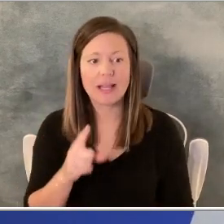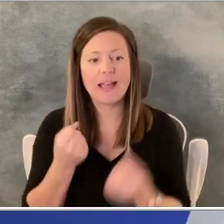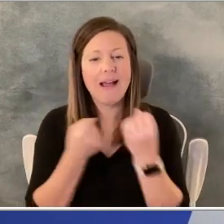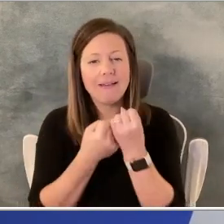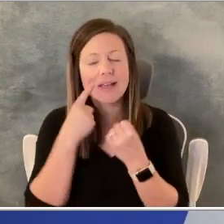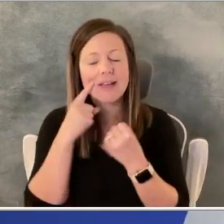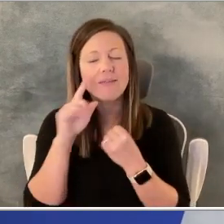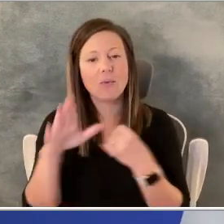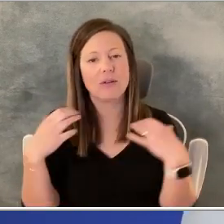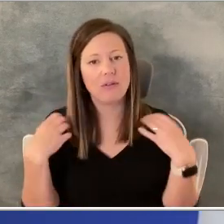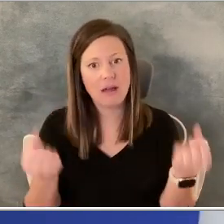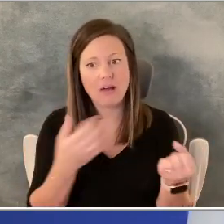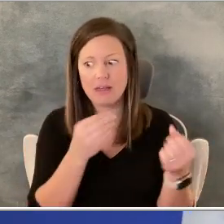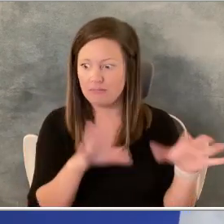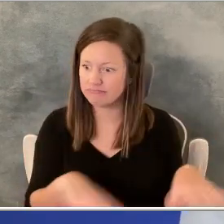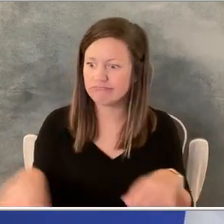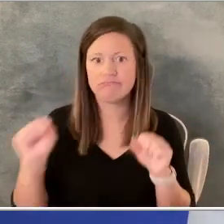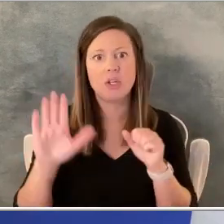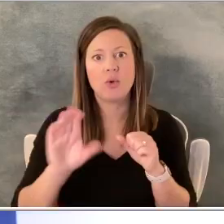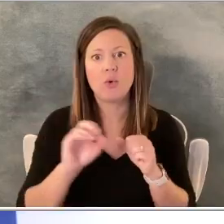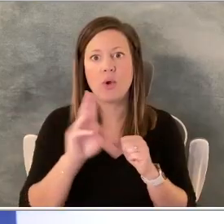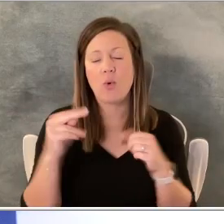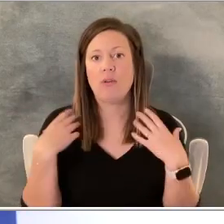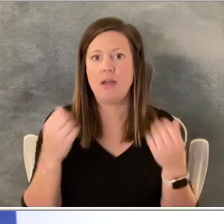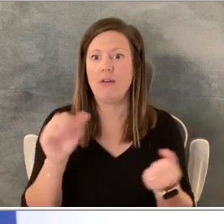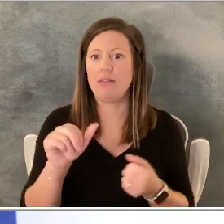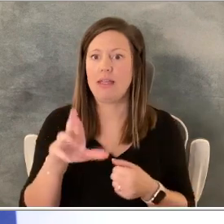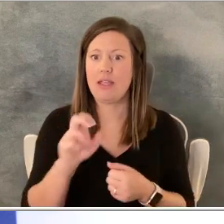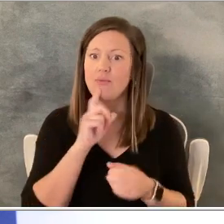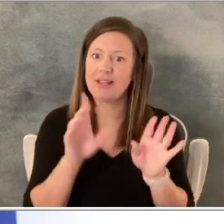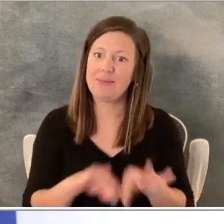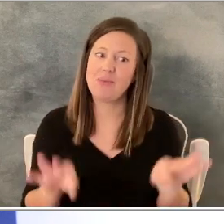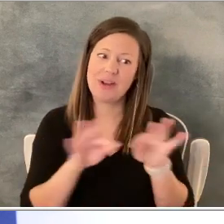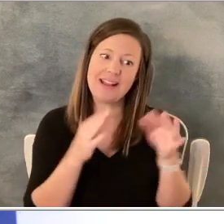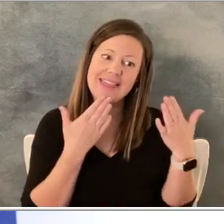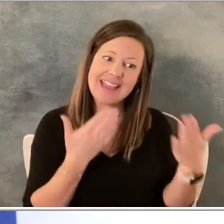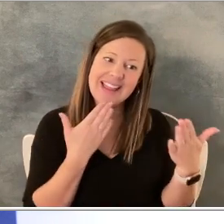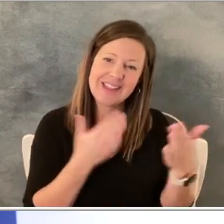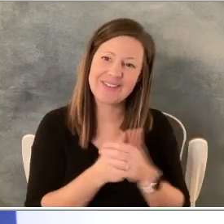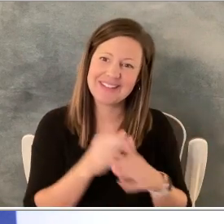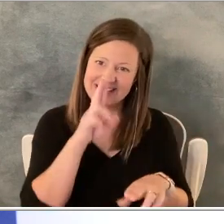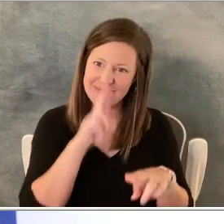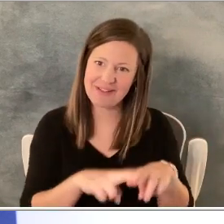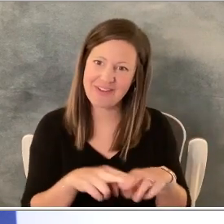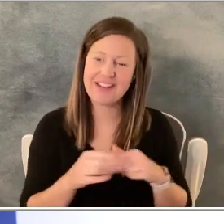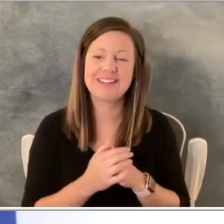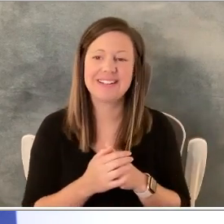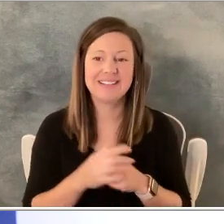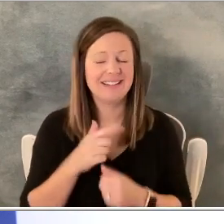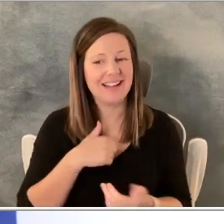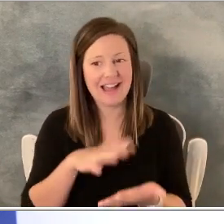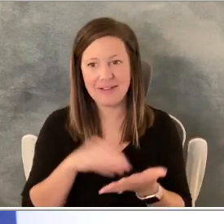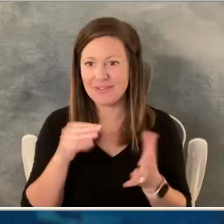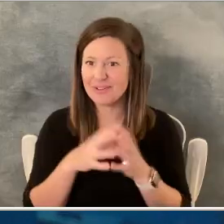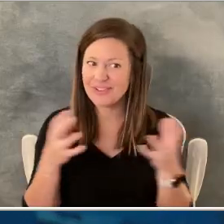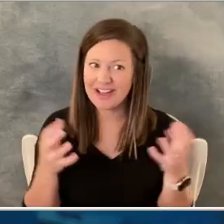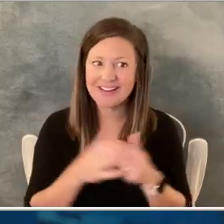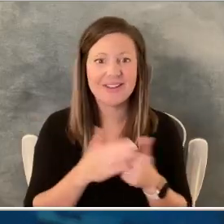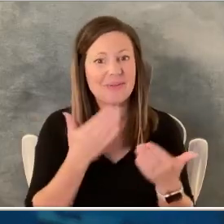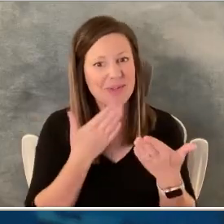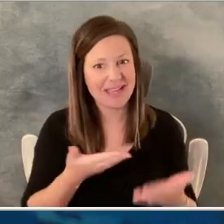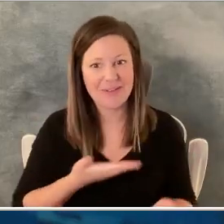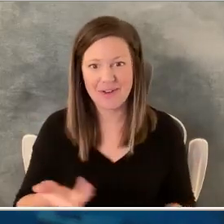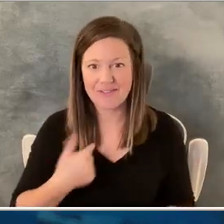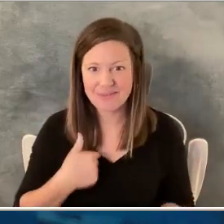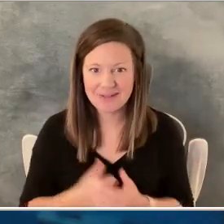own healthcare is very, very important. Thank you. You're welcome. Been fun. Thank you. Enlightening. I've learned a lot. Thank you for having me. All right, thanks